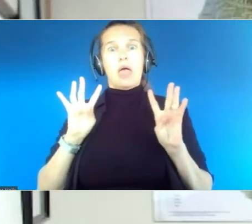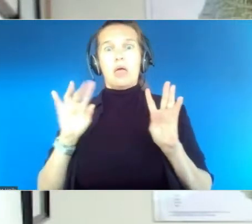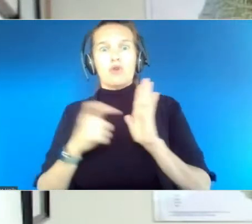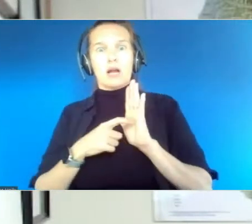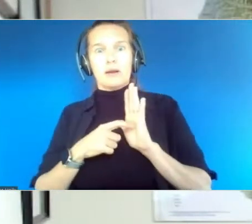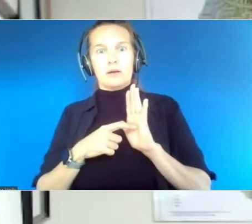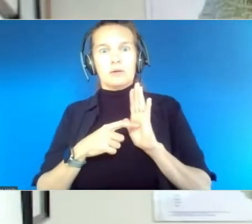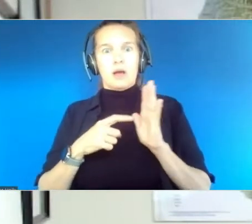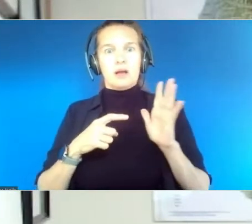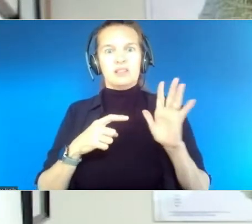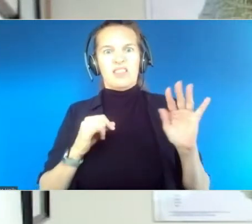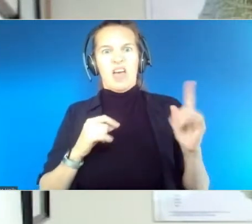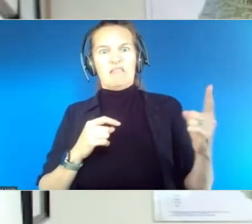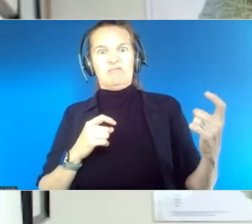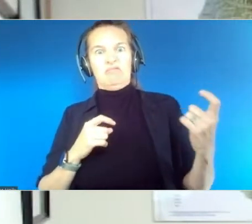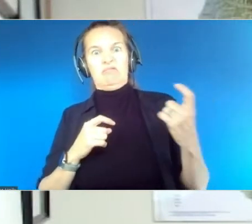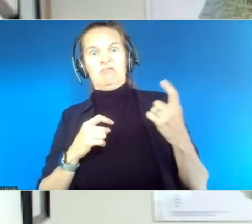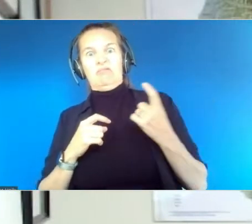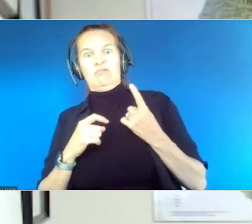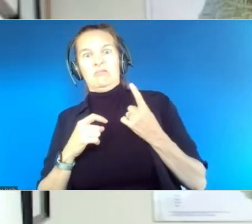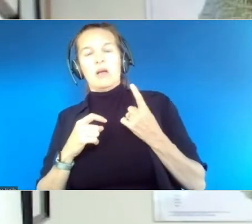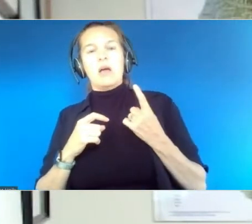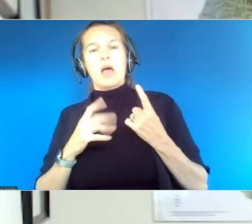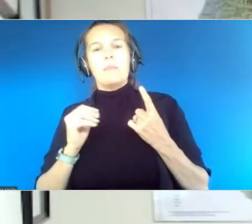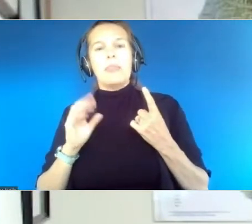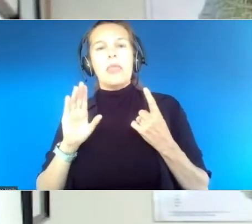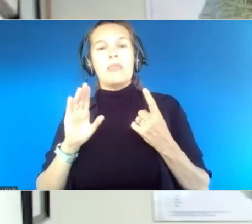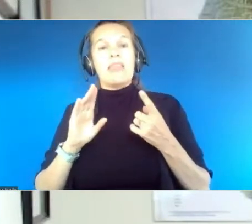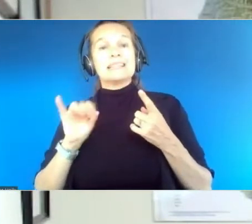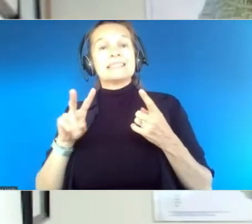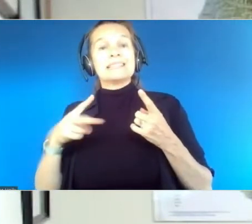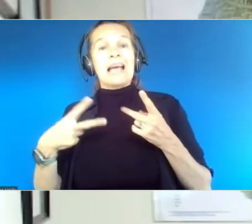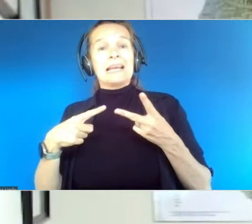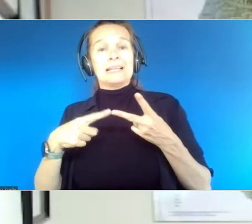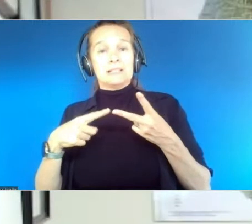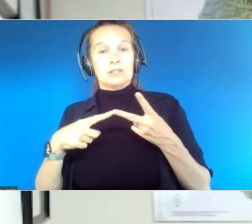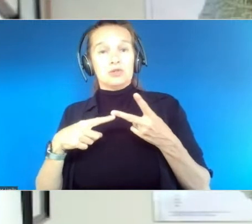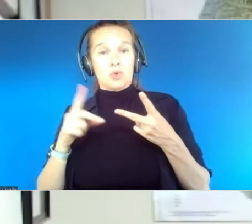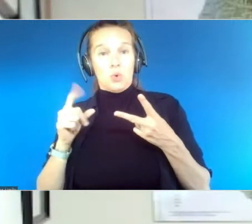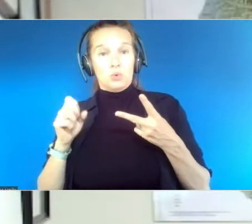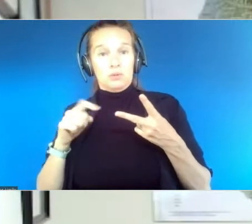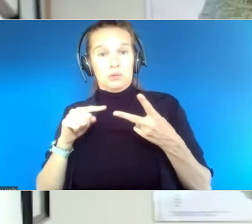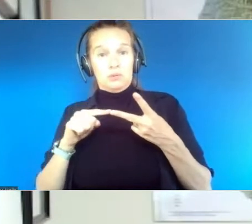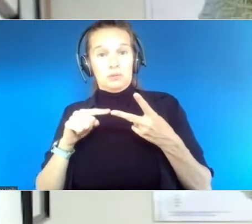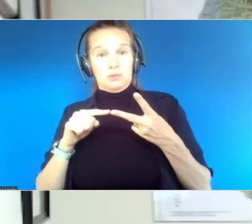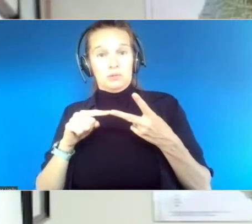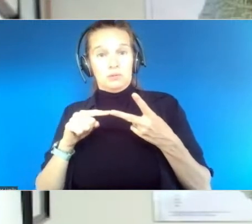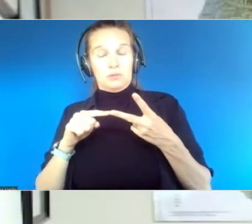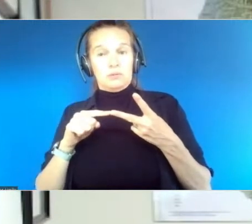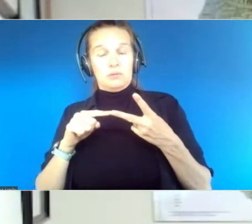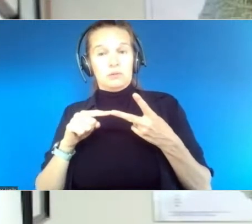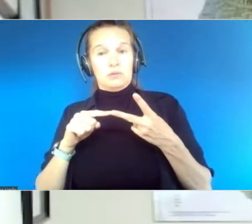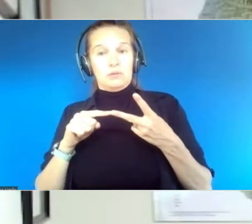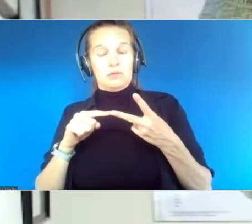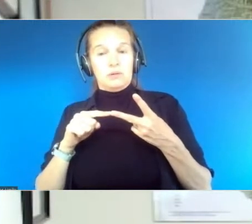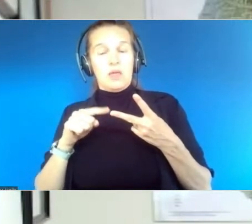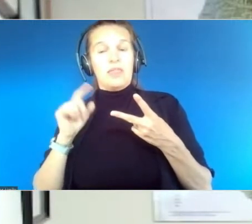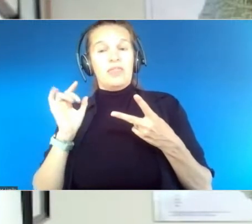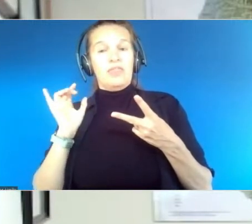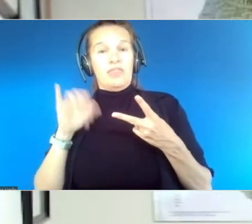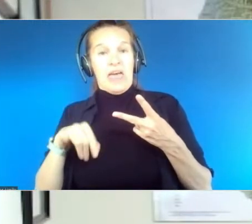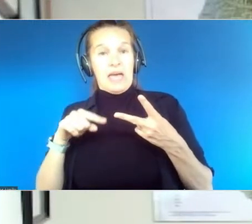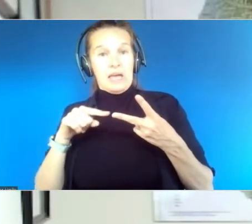antigen or the offending agent. But the booster dose, or it's not the booster dose, the second dose in the series is